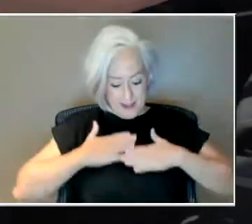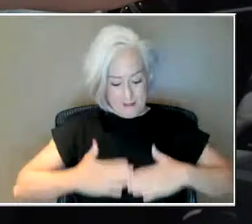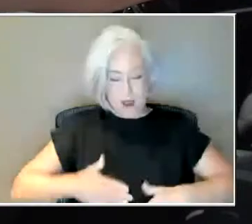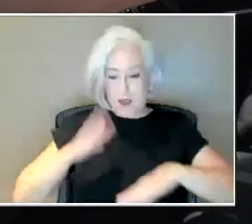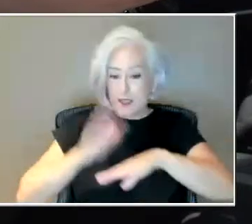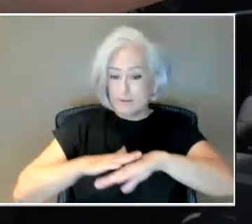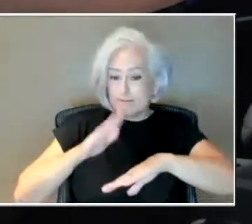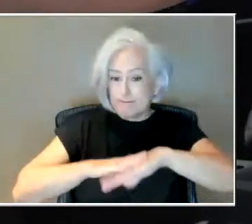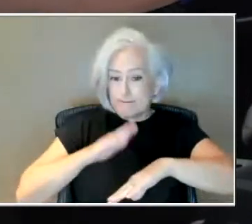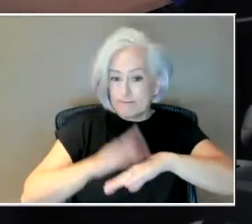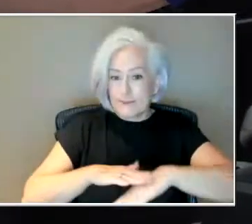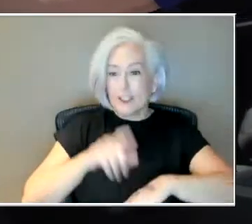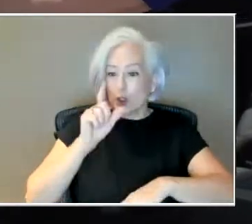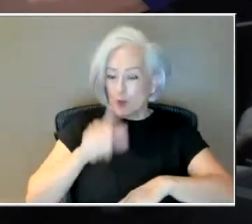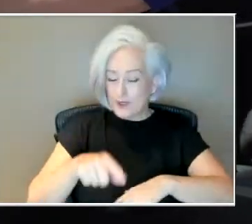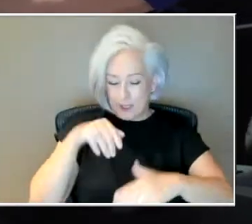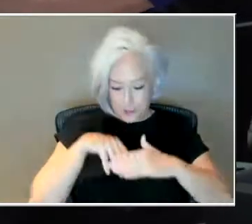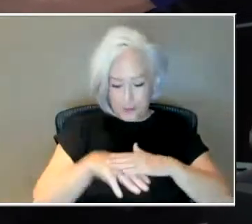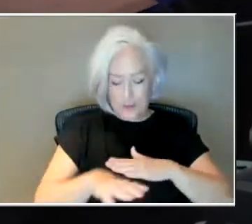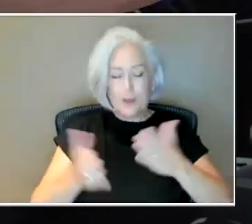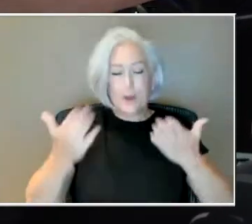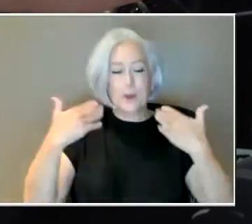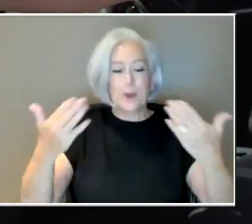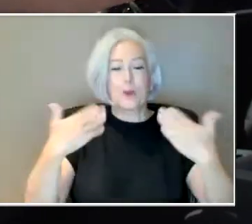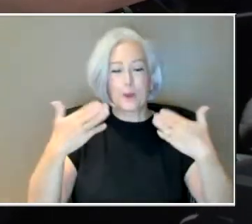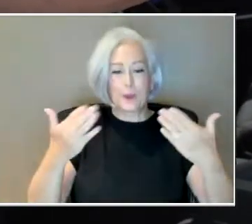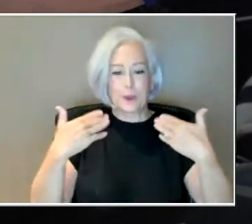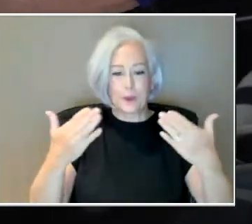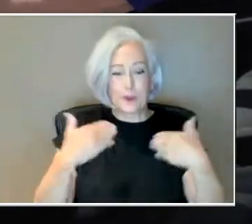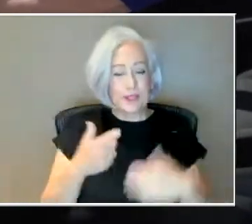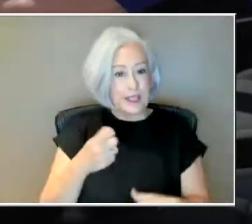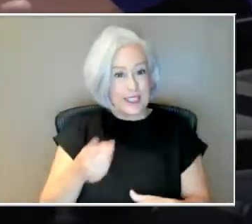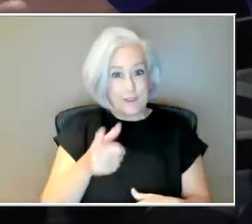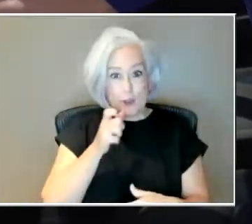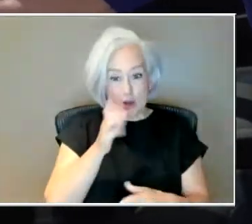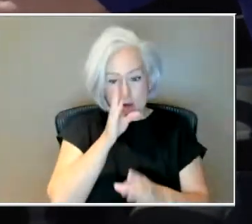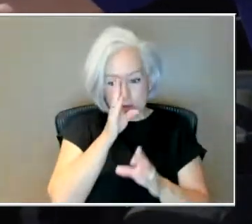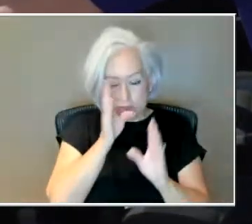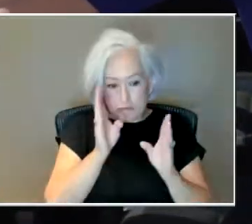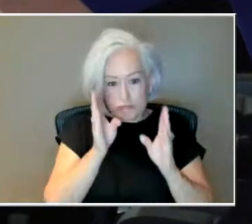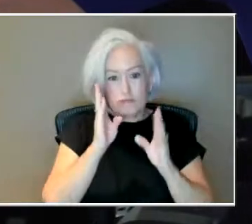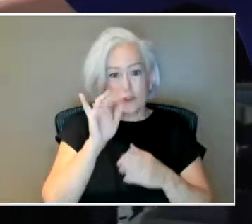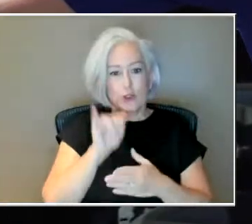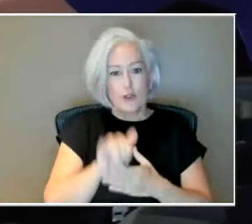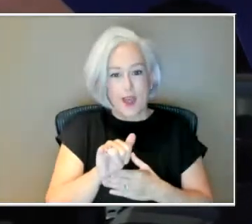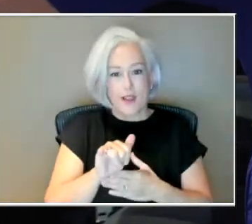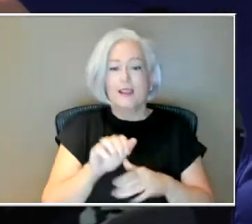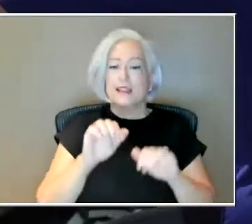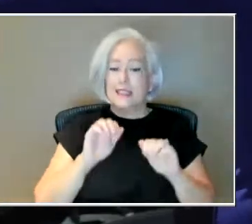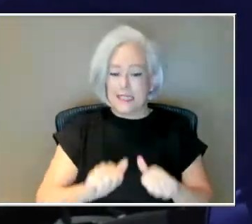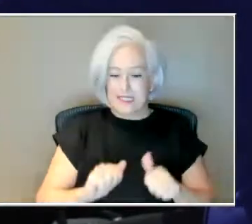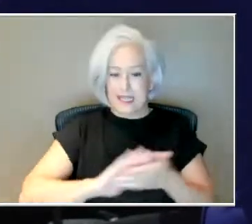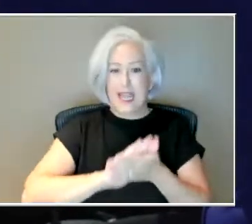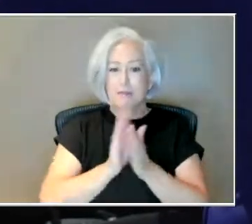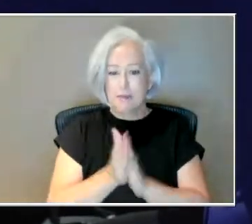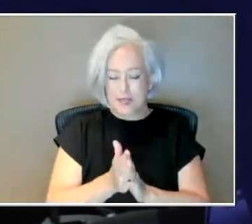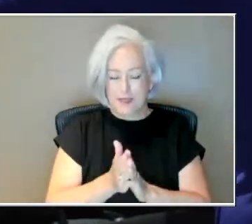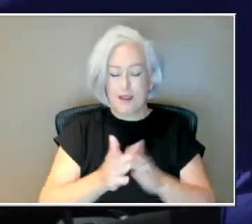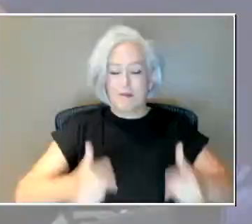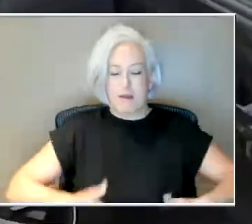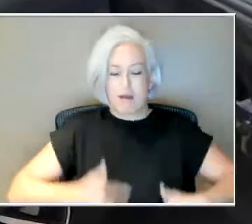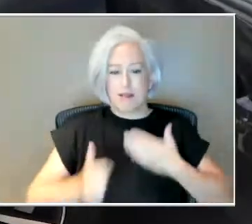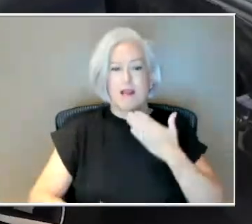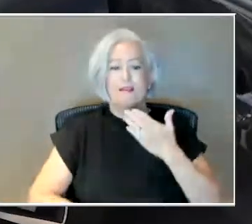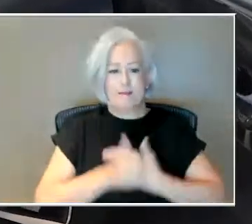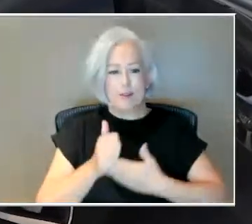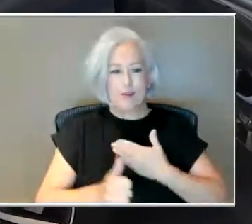really should get inside and cool down. And if you don't listen to those warning signs, it really can progress in some serious and life-threatening conditions, such as heat stroke.